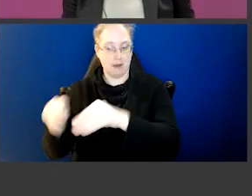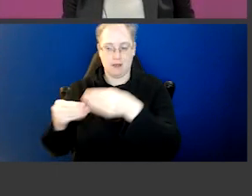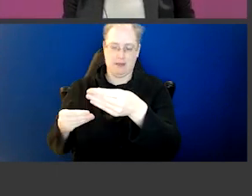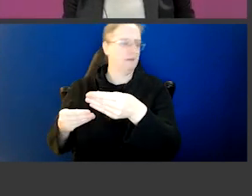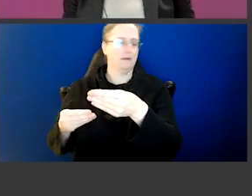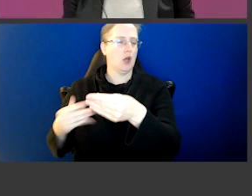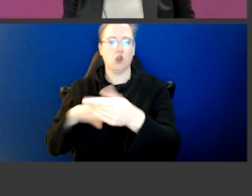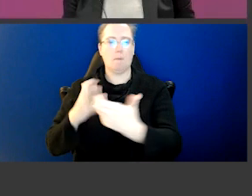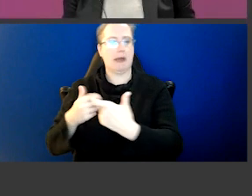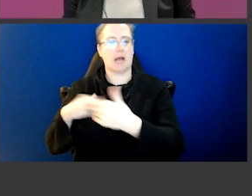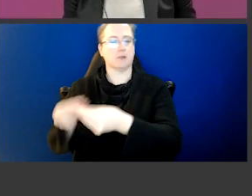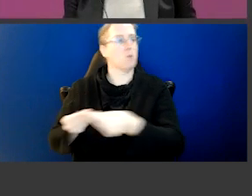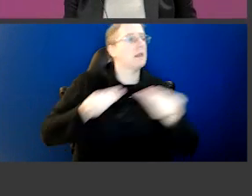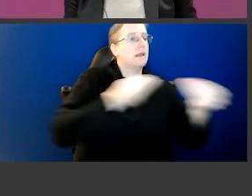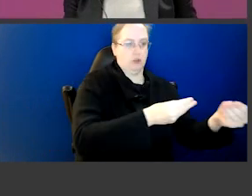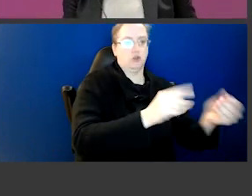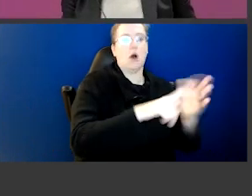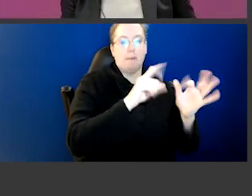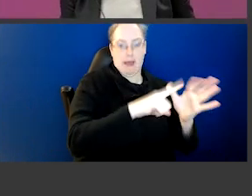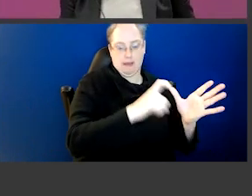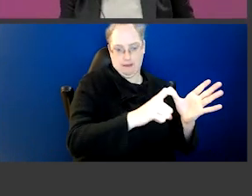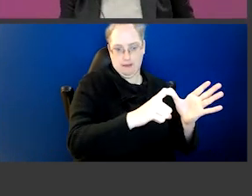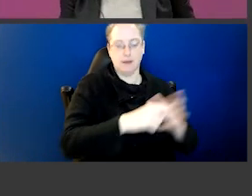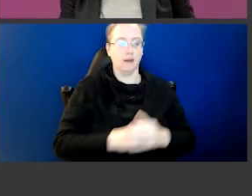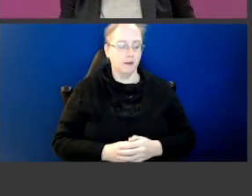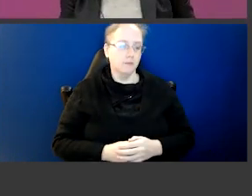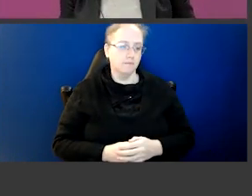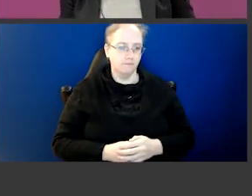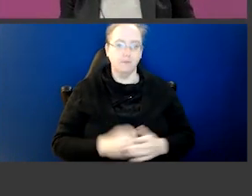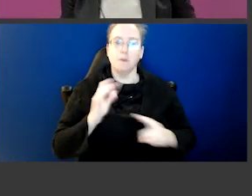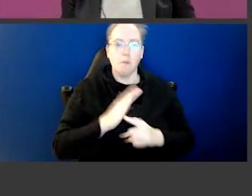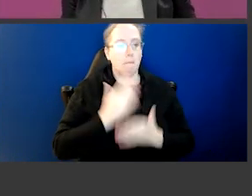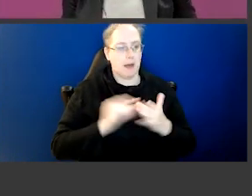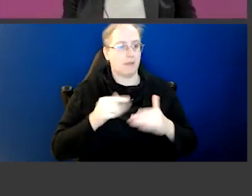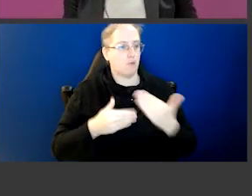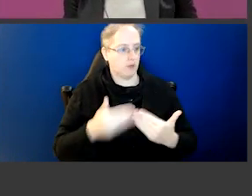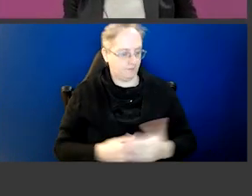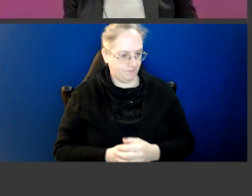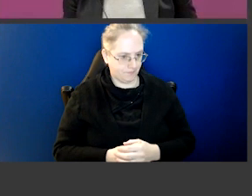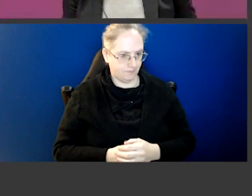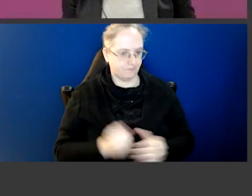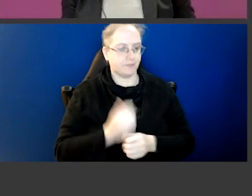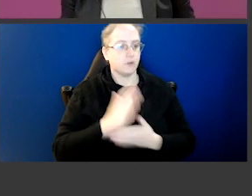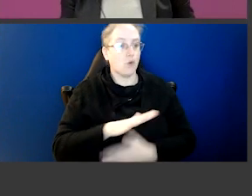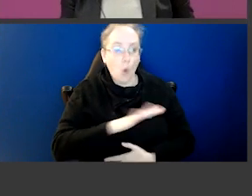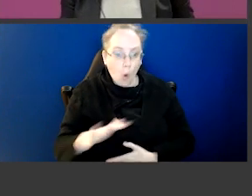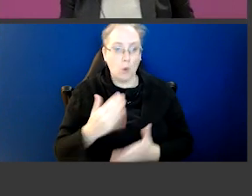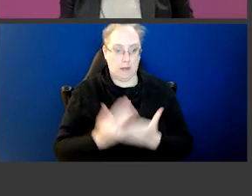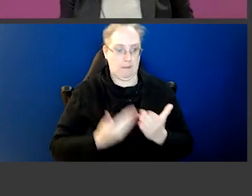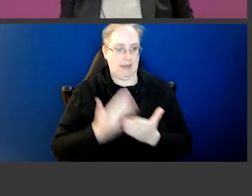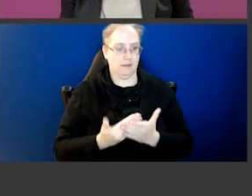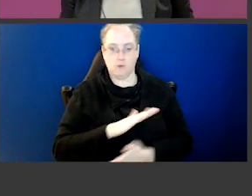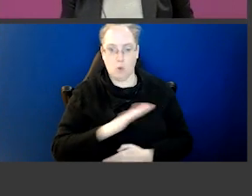for assessment. This is an important part of the process so that all complaints